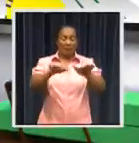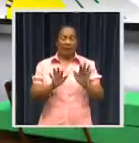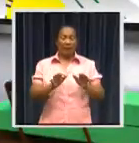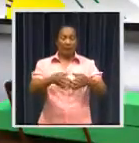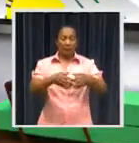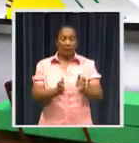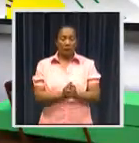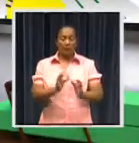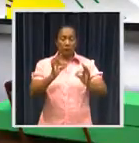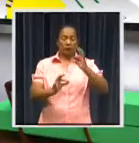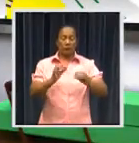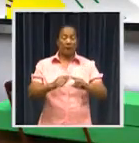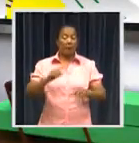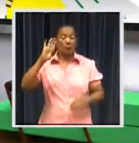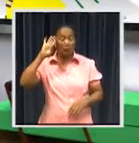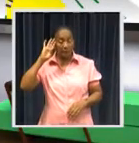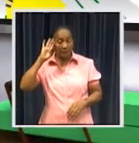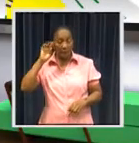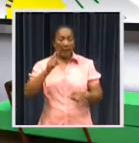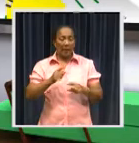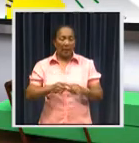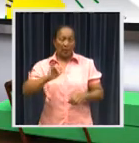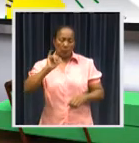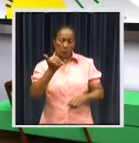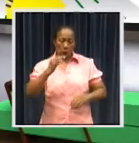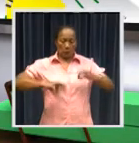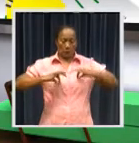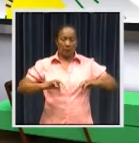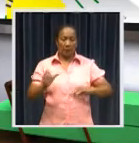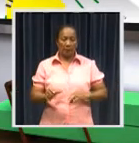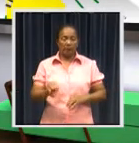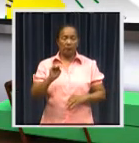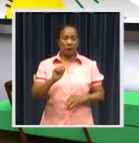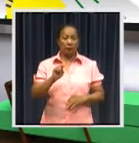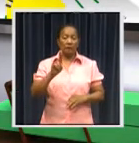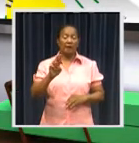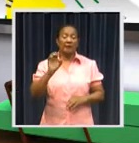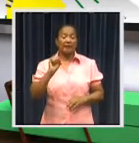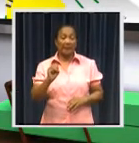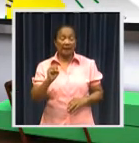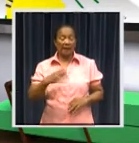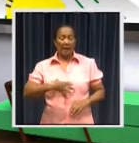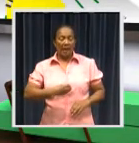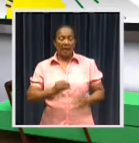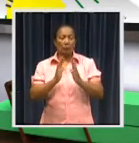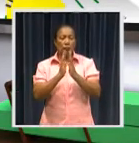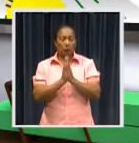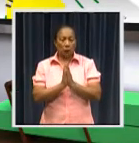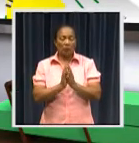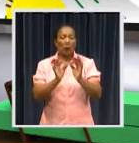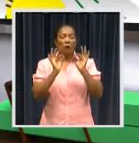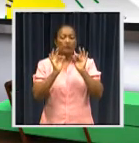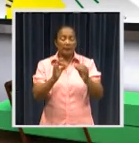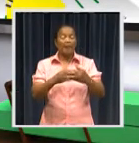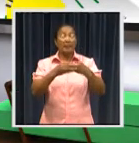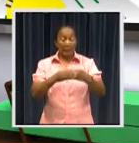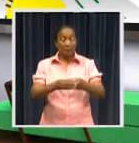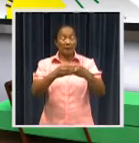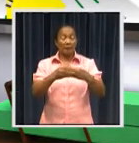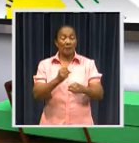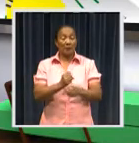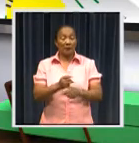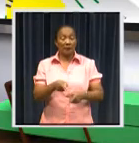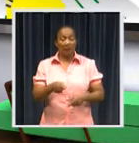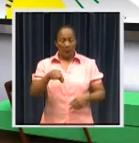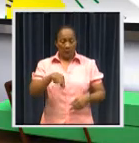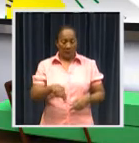The Permanent Parliamentary Committee for Justice and Police officially got acquainted with Minister Eugene van der Sand last